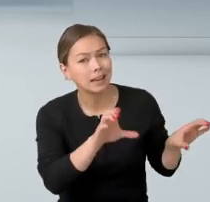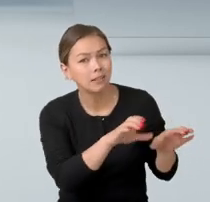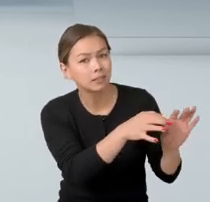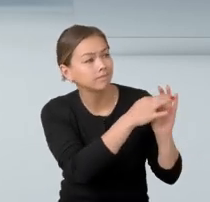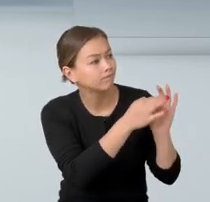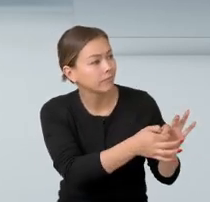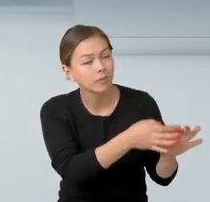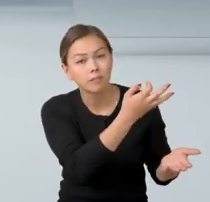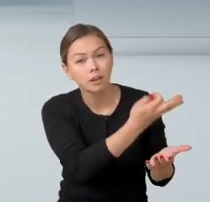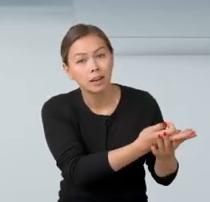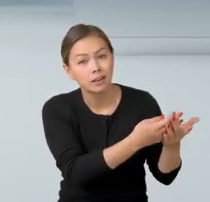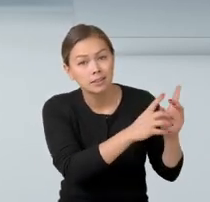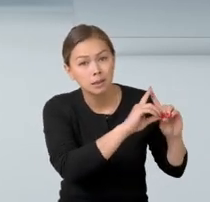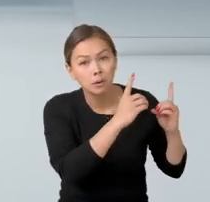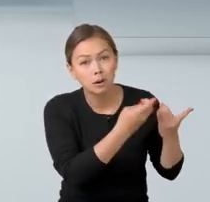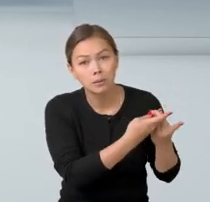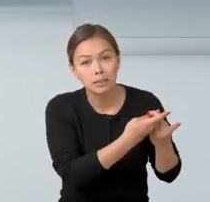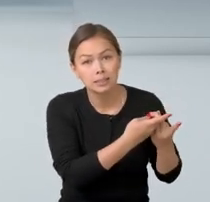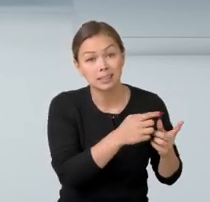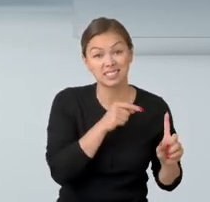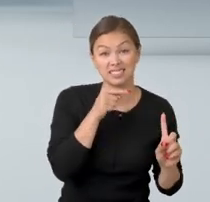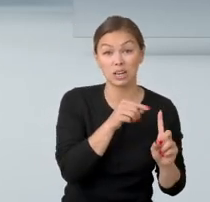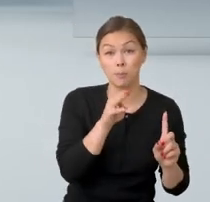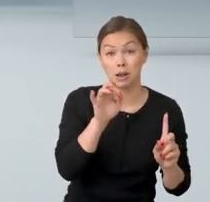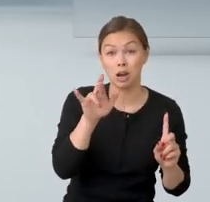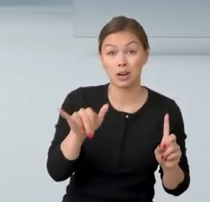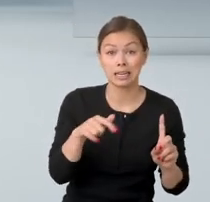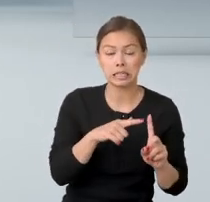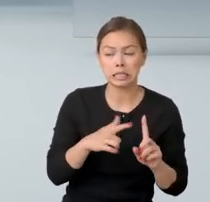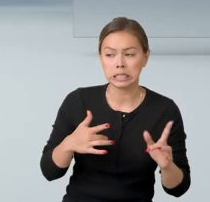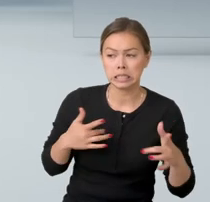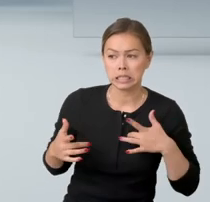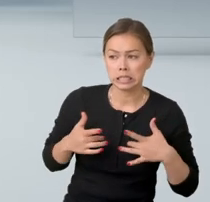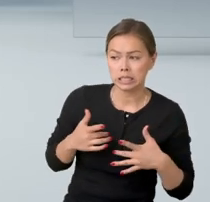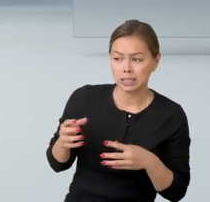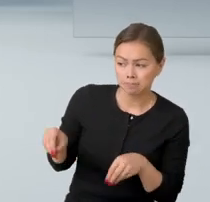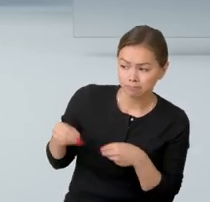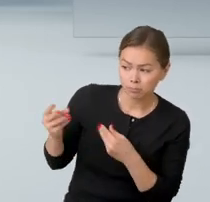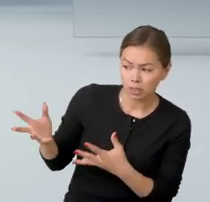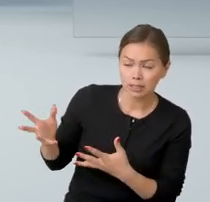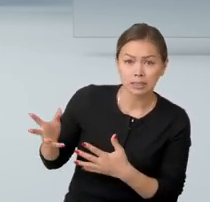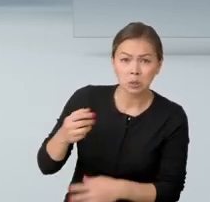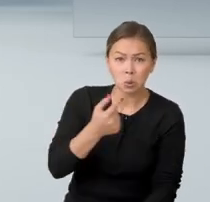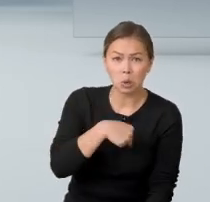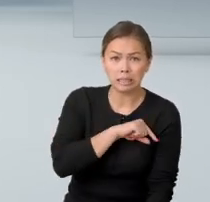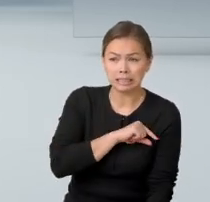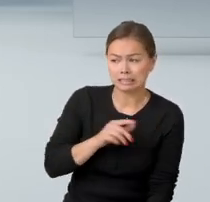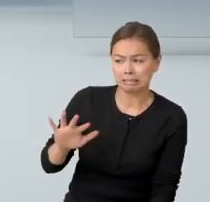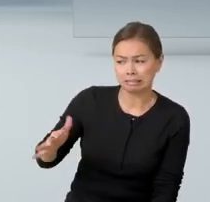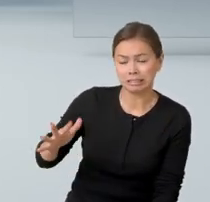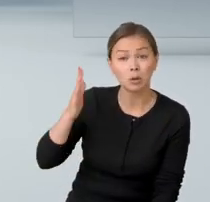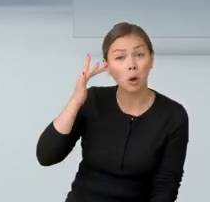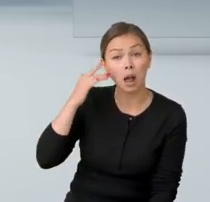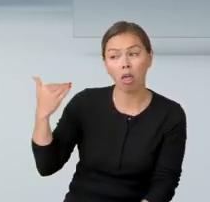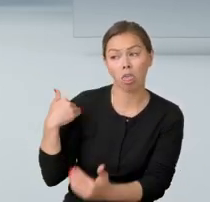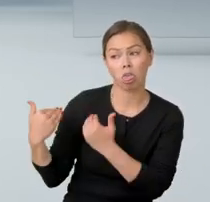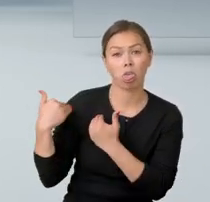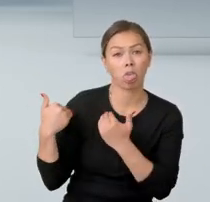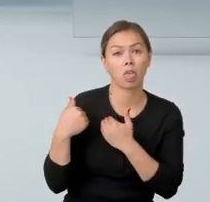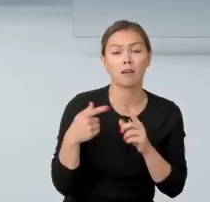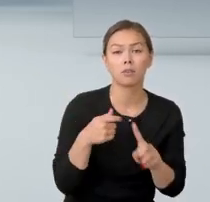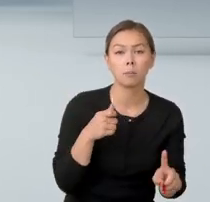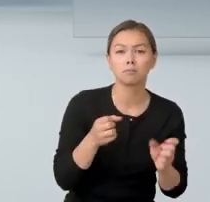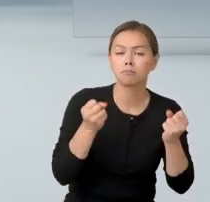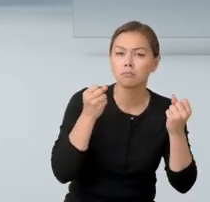department Mary is concerned about the quality of the services because they are receiving requests from many